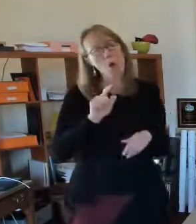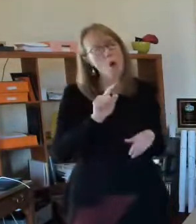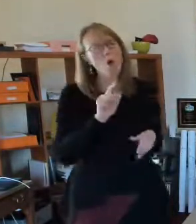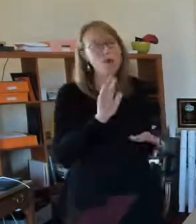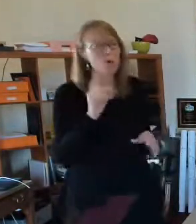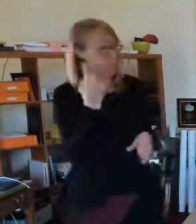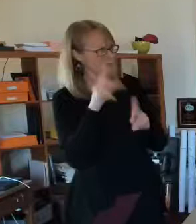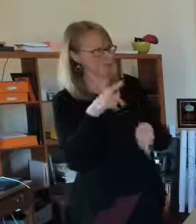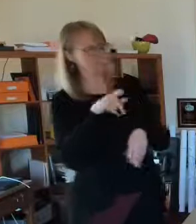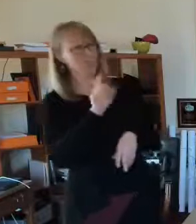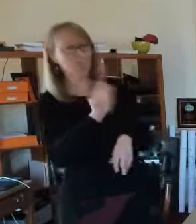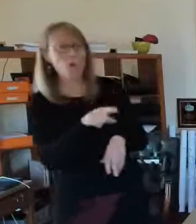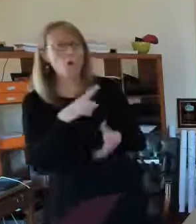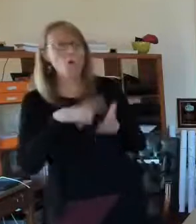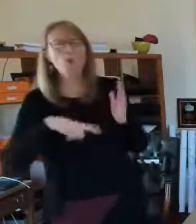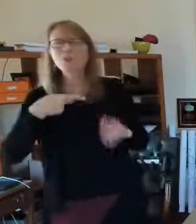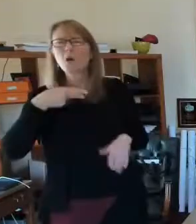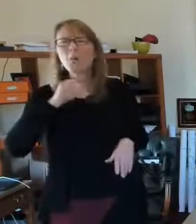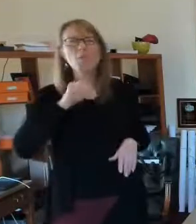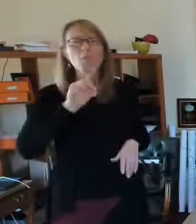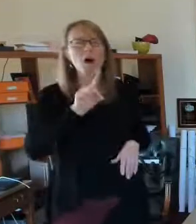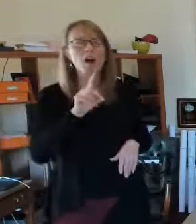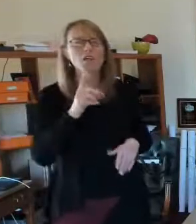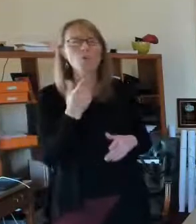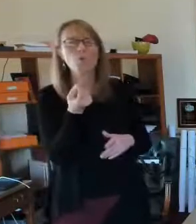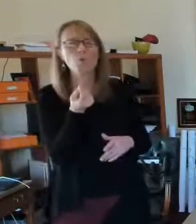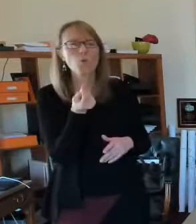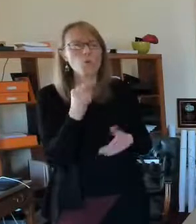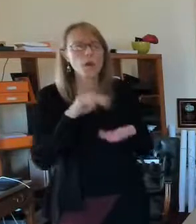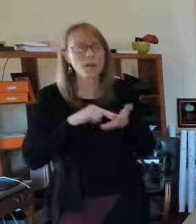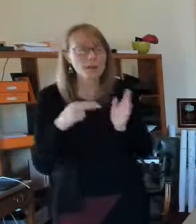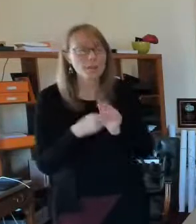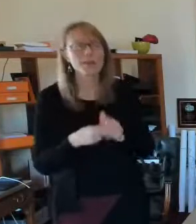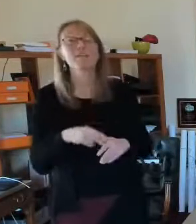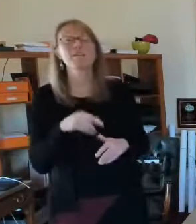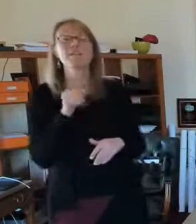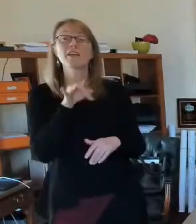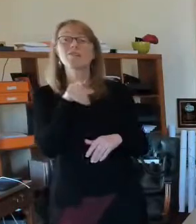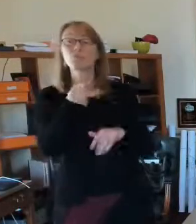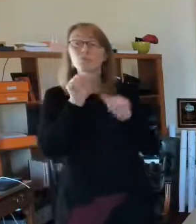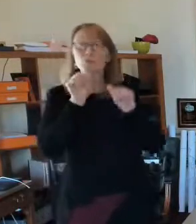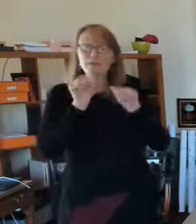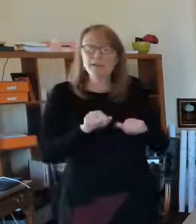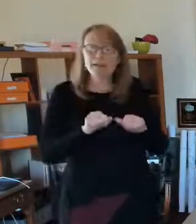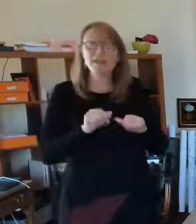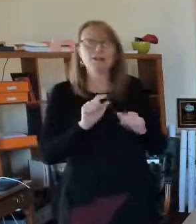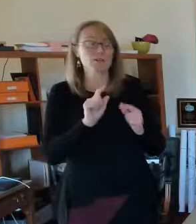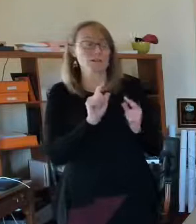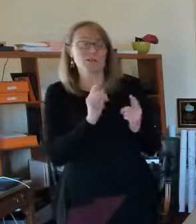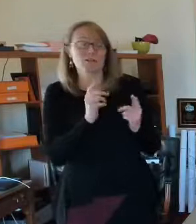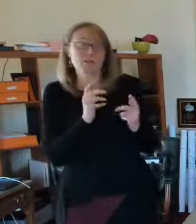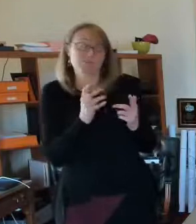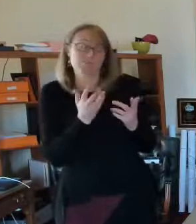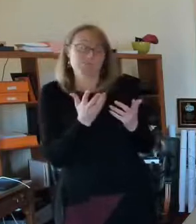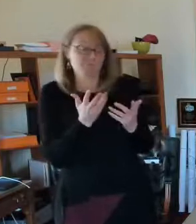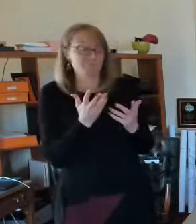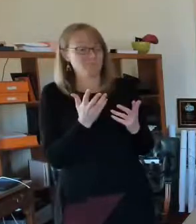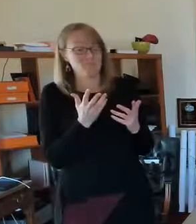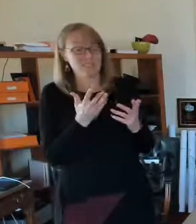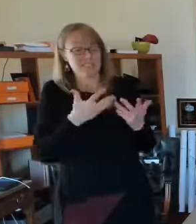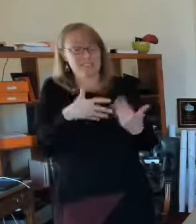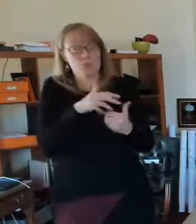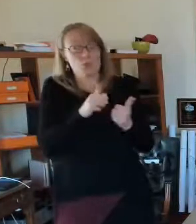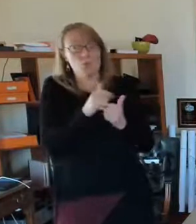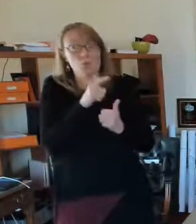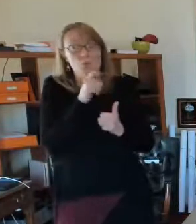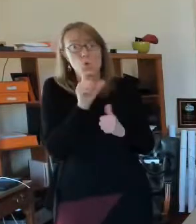Basically, if you can, stay with just the people in your household. If not, just your household and one other, so